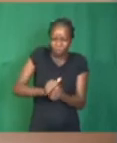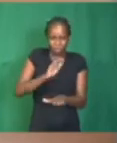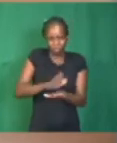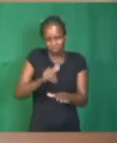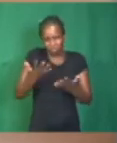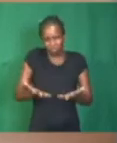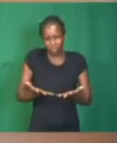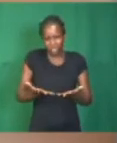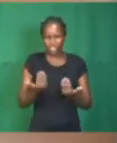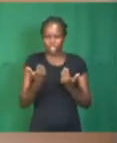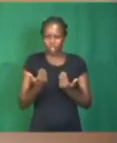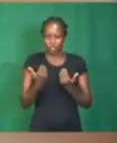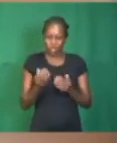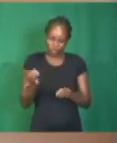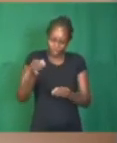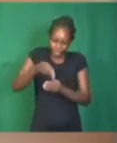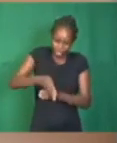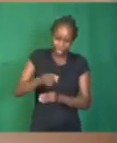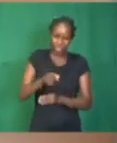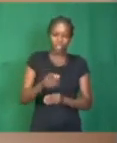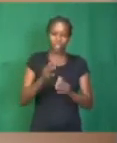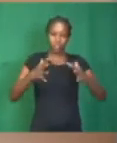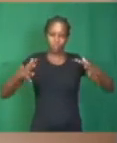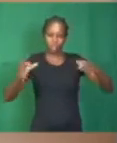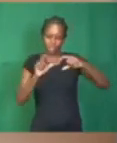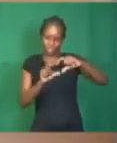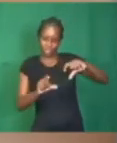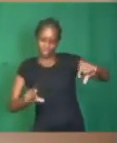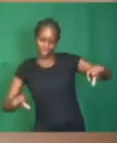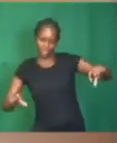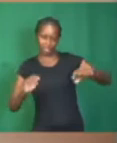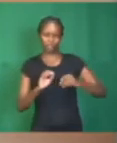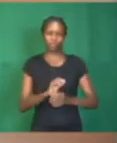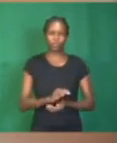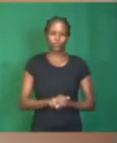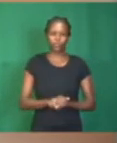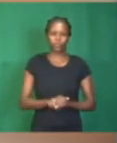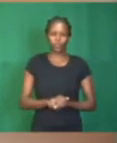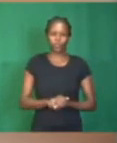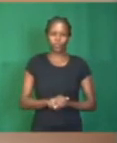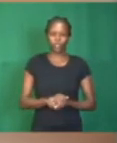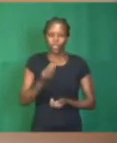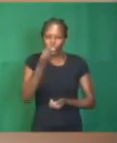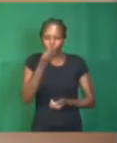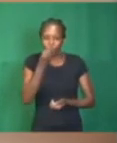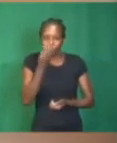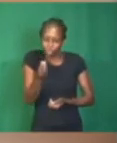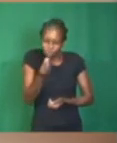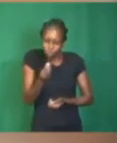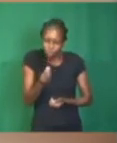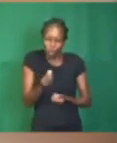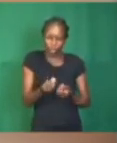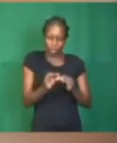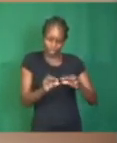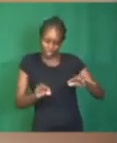the digested food will be shown in will be absorbed in the small intestines. Then the undigested food will